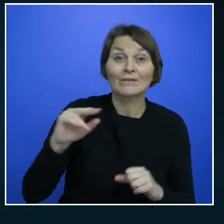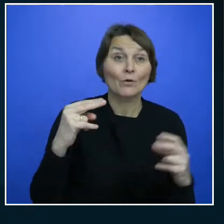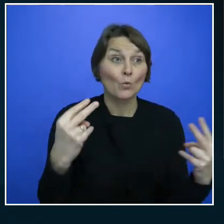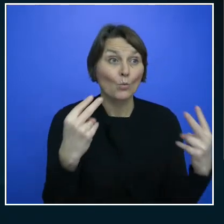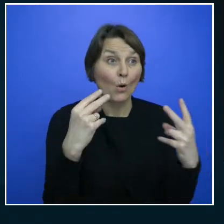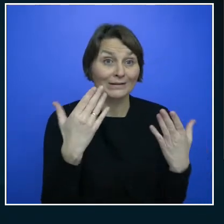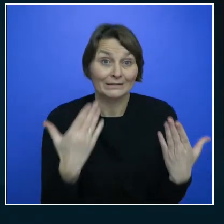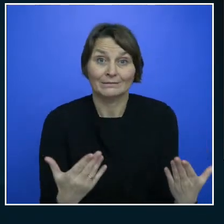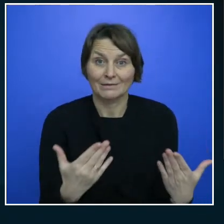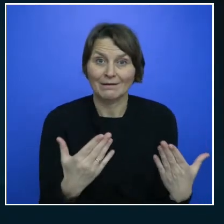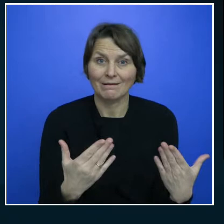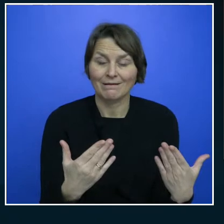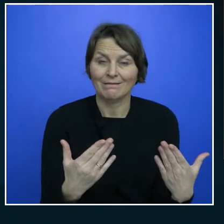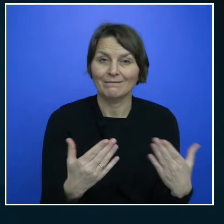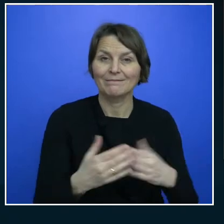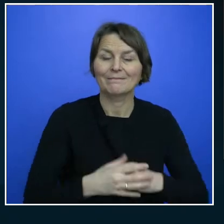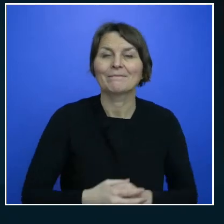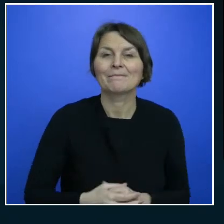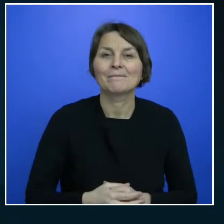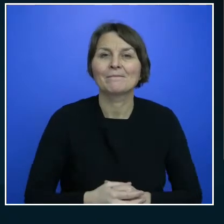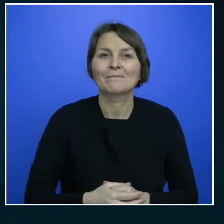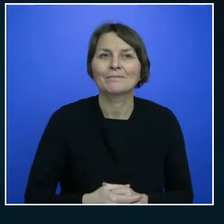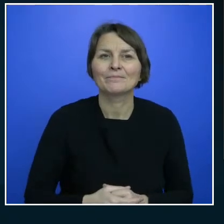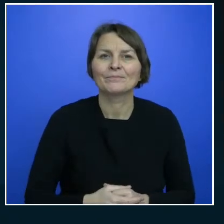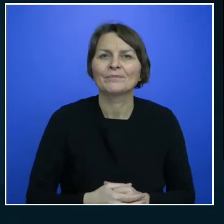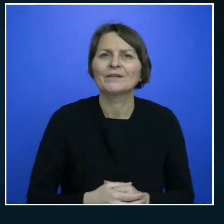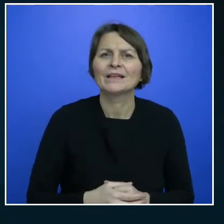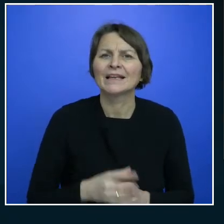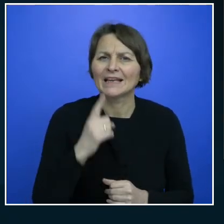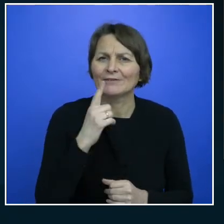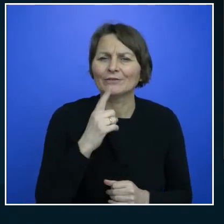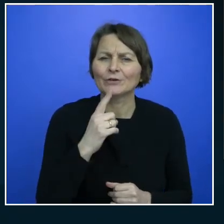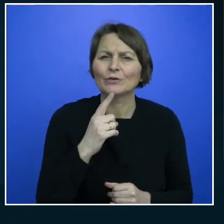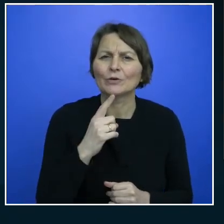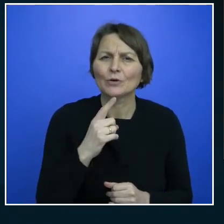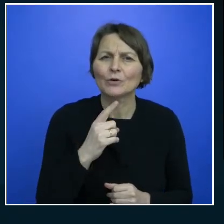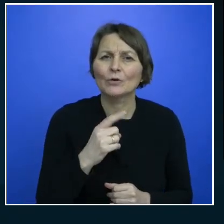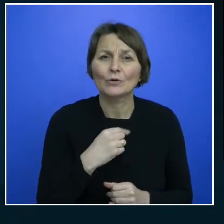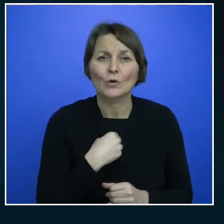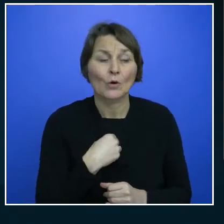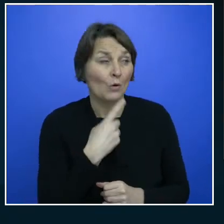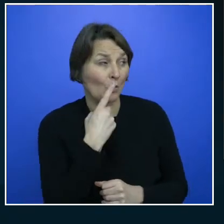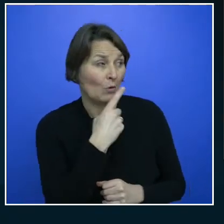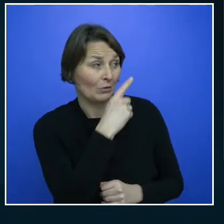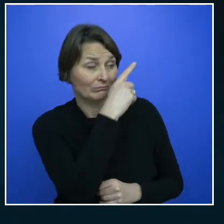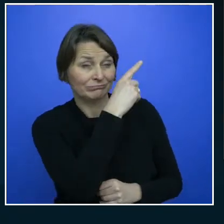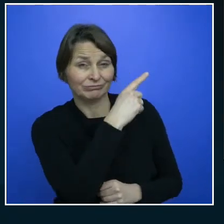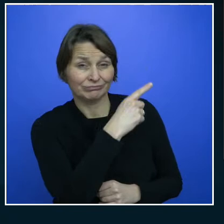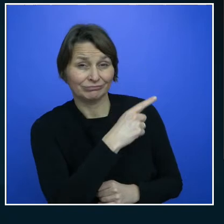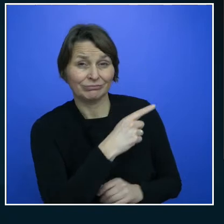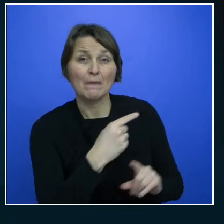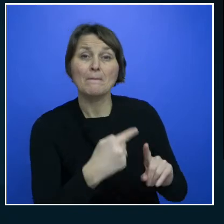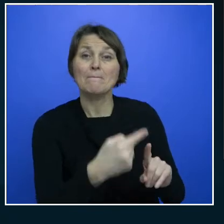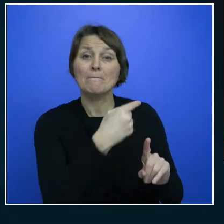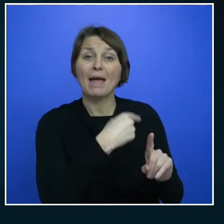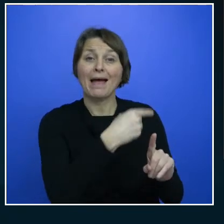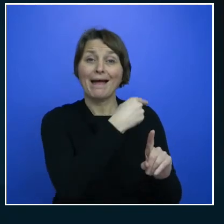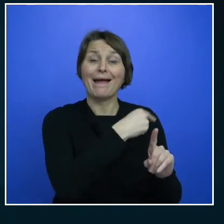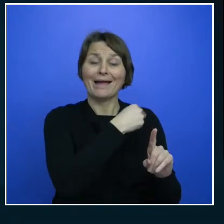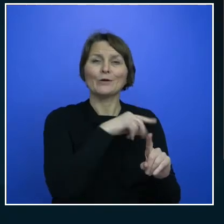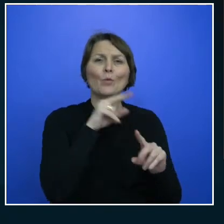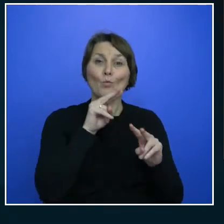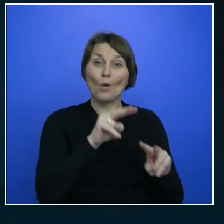the recording, if you go back to the screen with the errors of my ARM template, it was focused